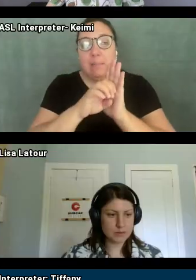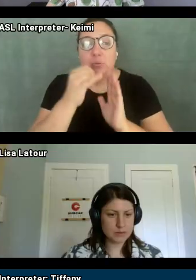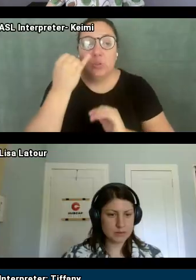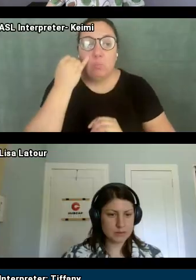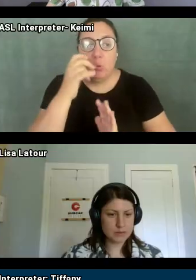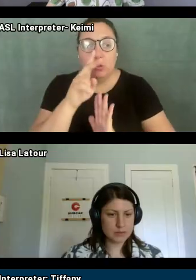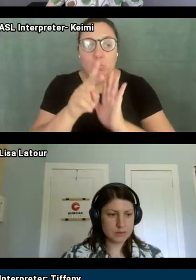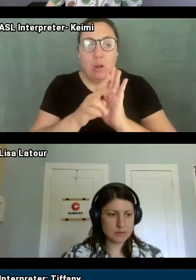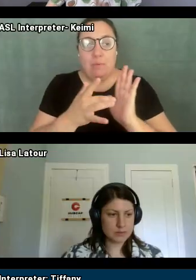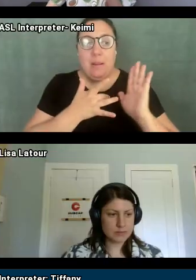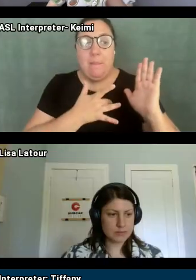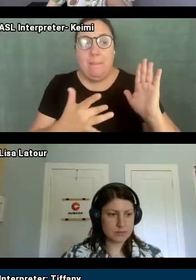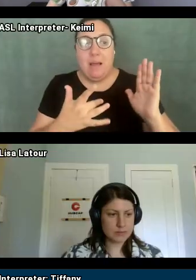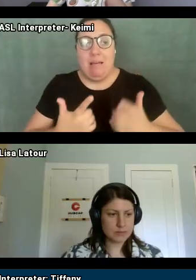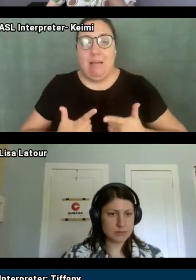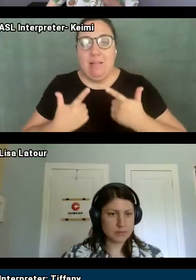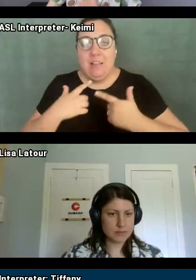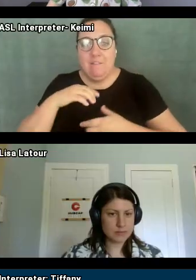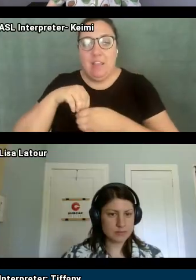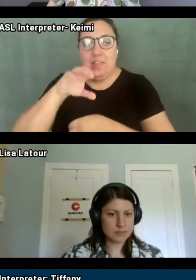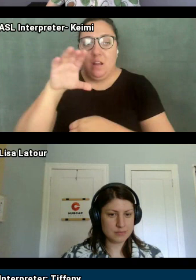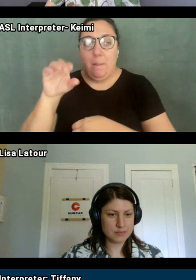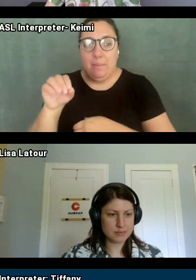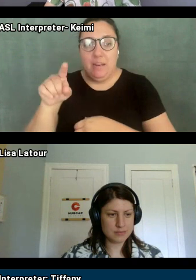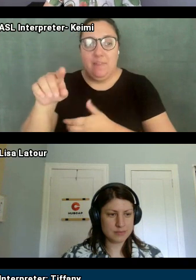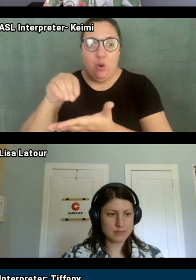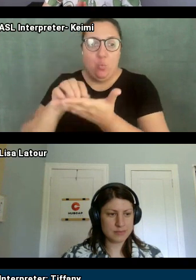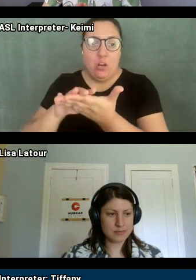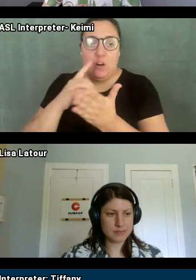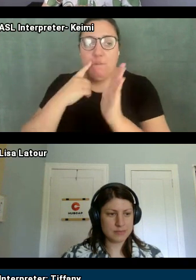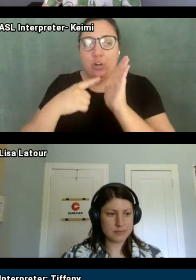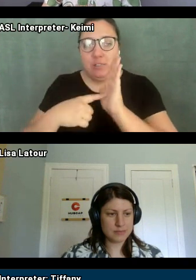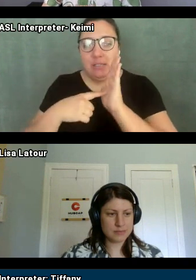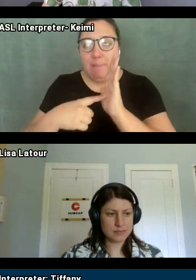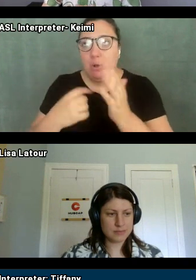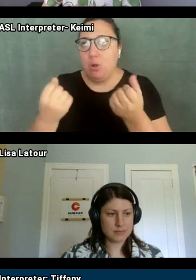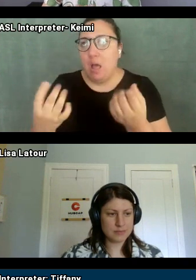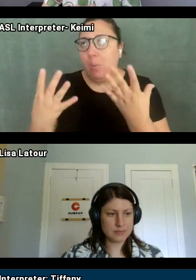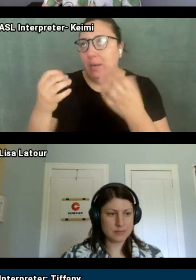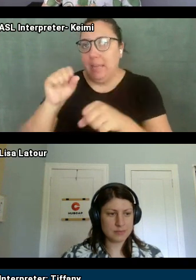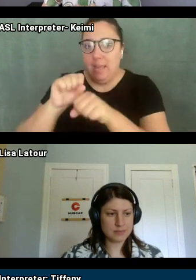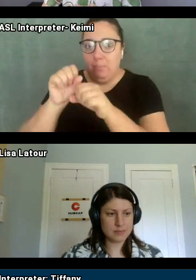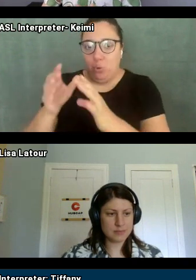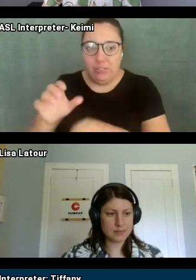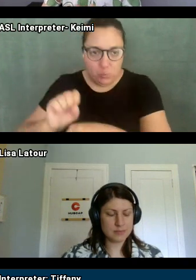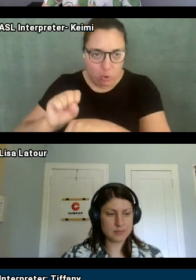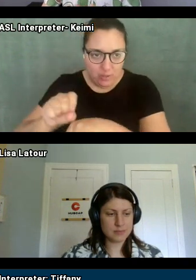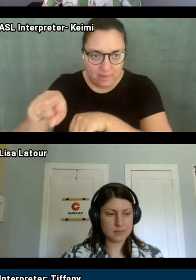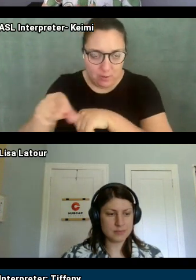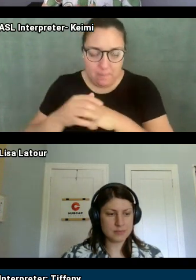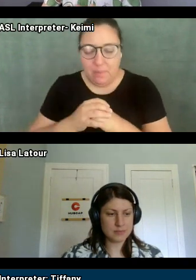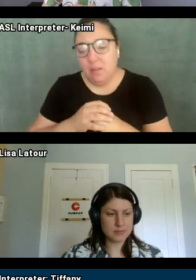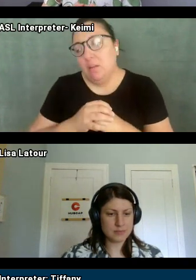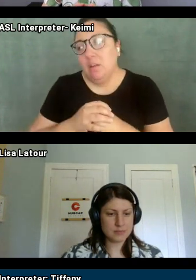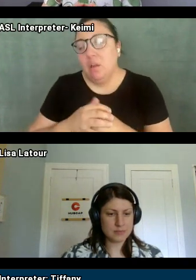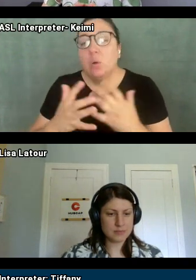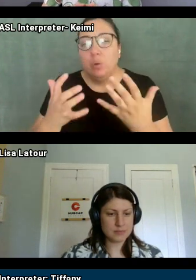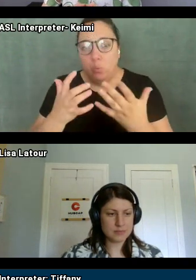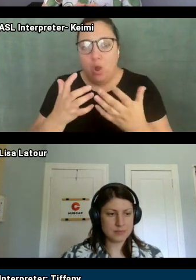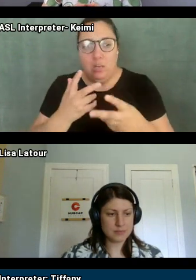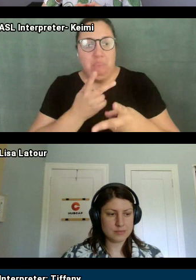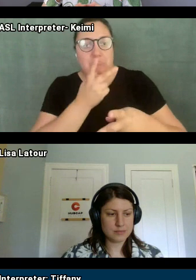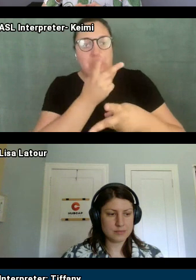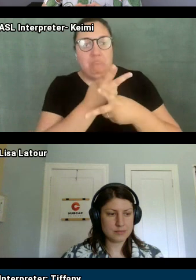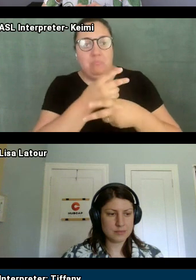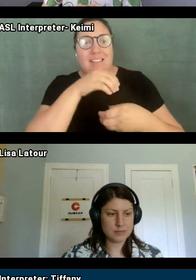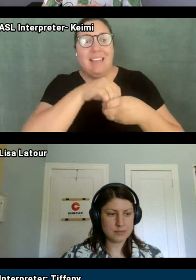lives on the company record, maybe something like number of employees, and we want this to live on the contact